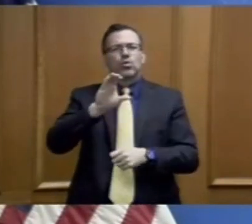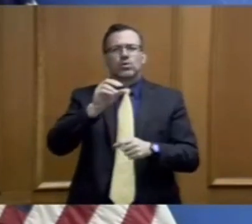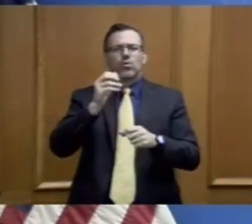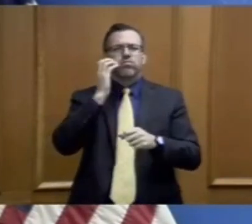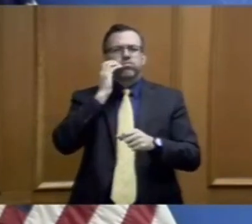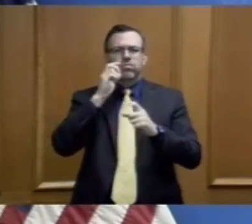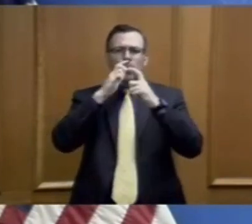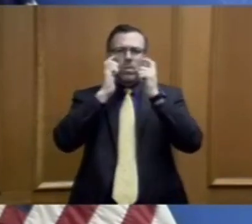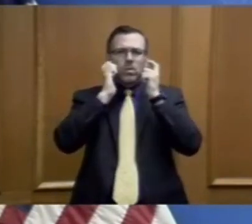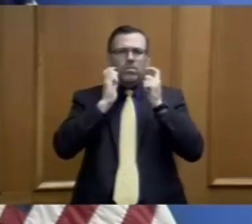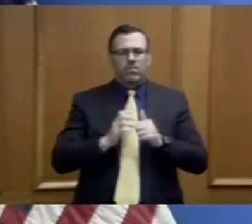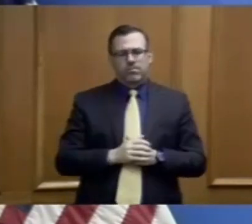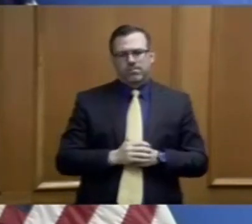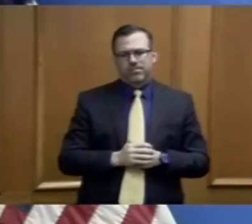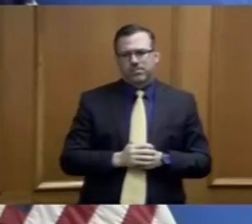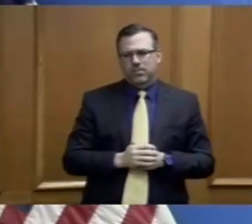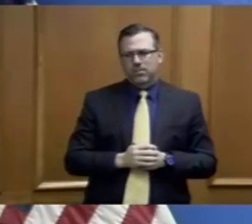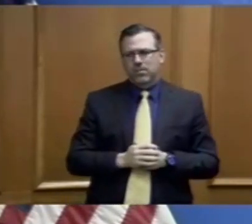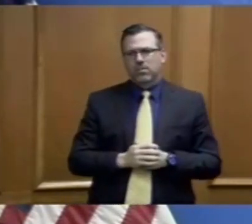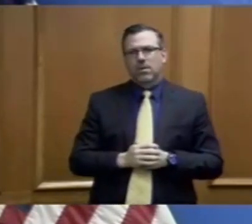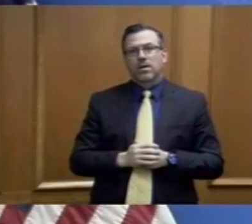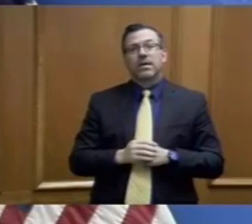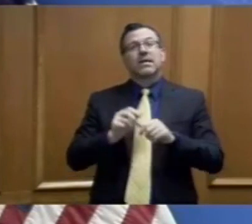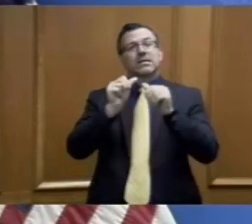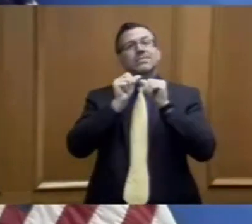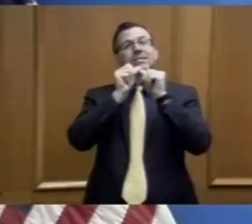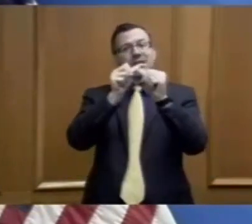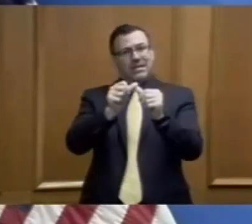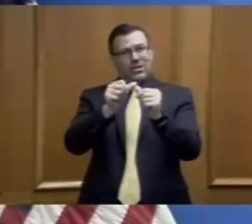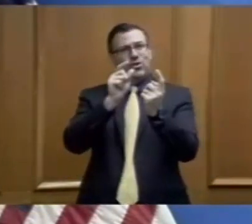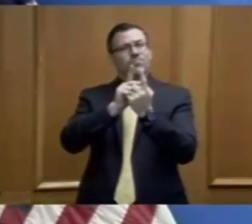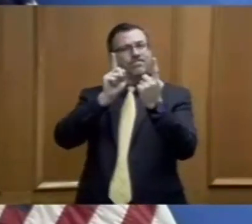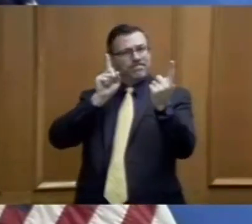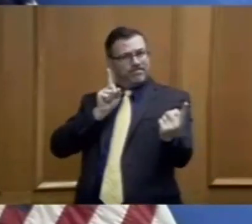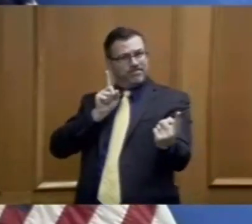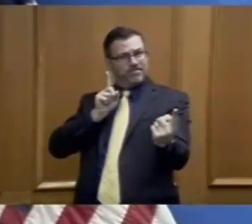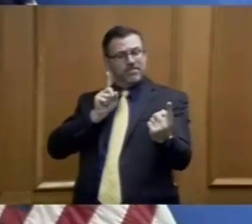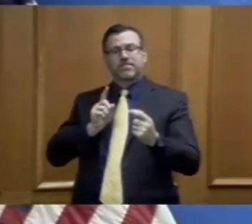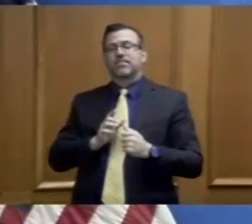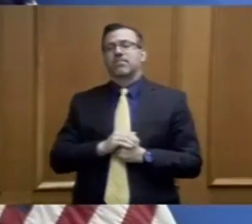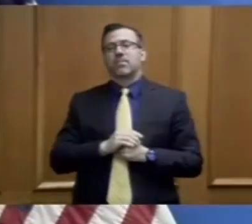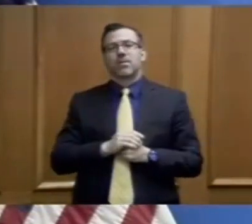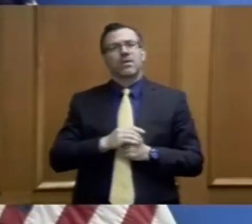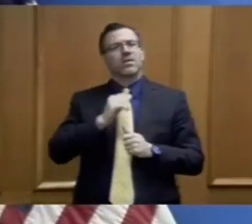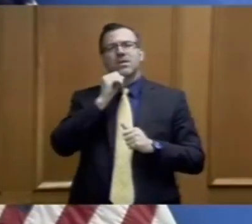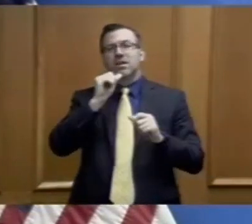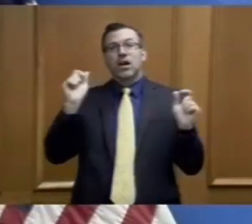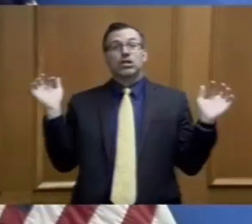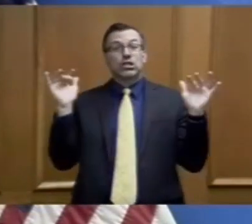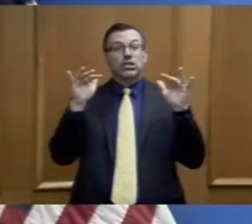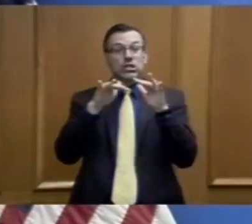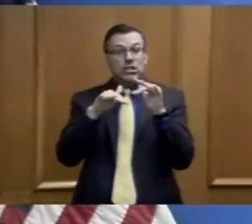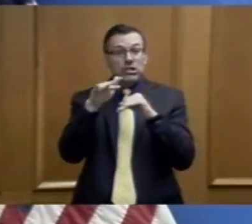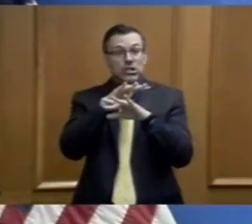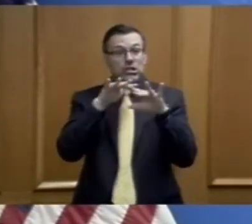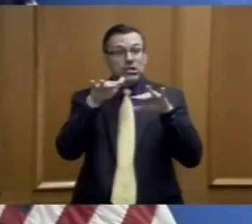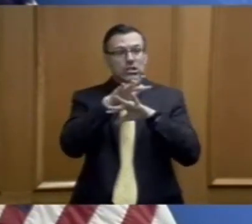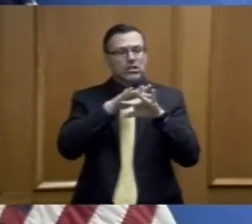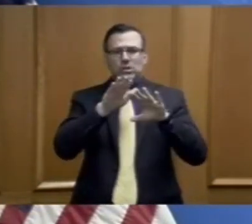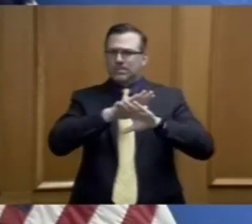We want to continue to practice social distancing and avoid gatherings where appropriate spacing is not